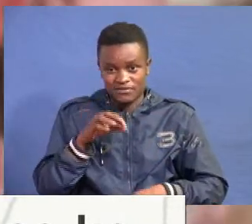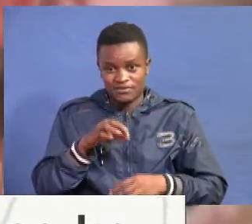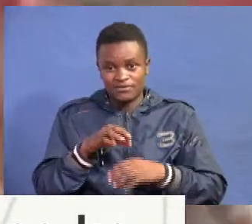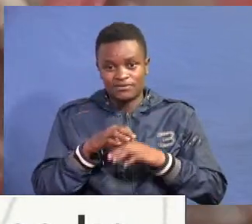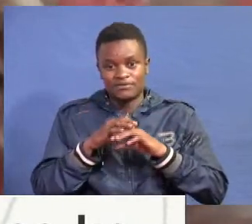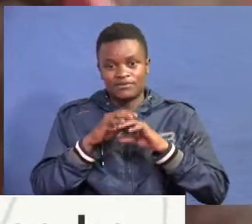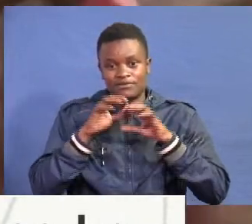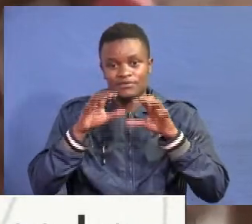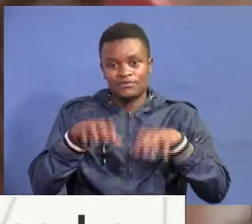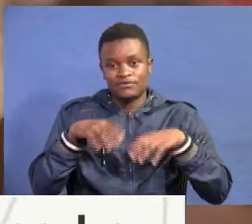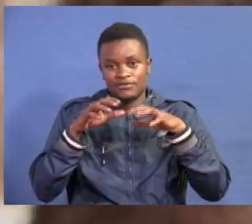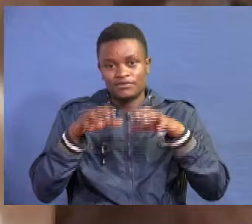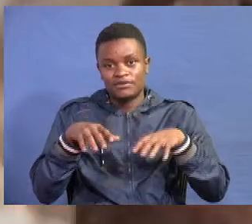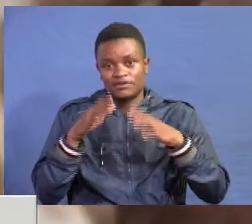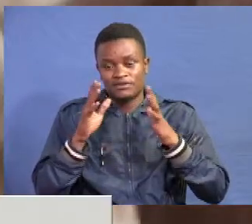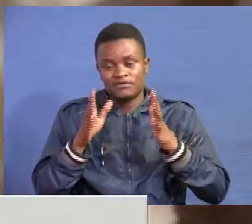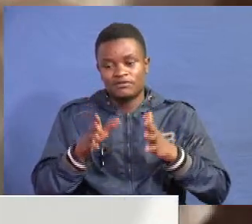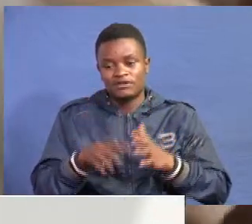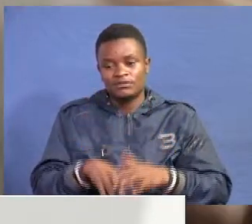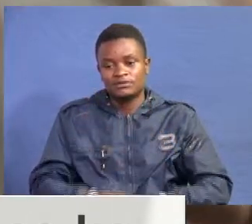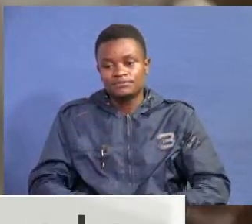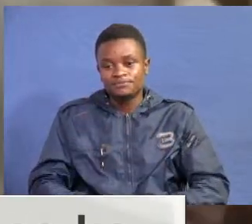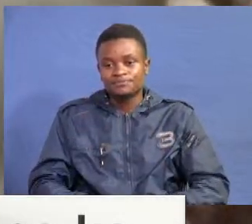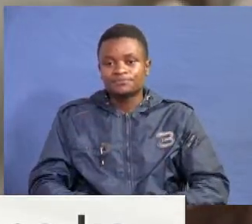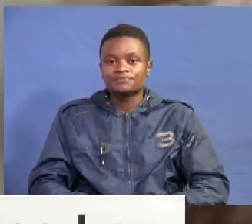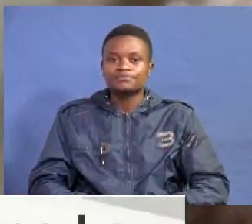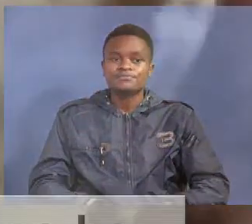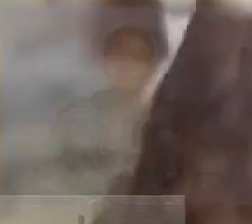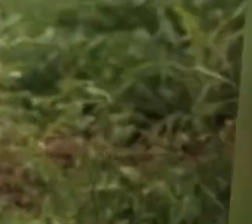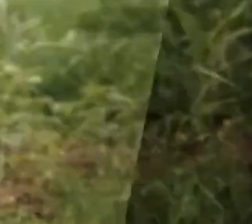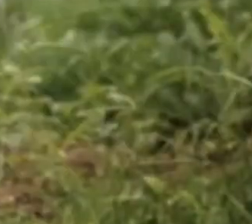James Baraka for KUTV.